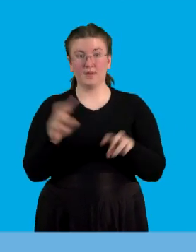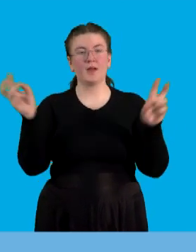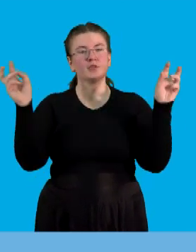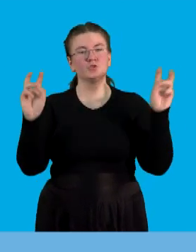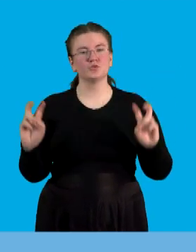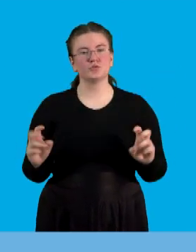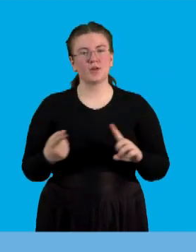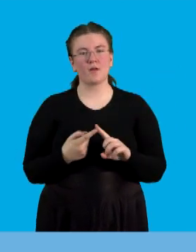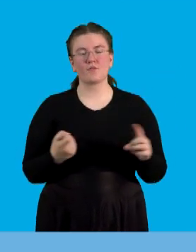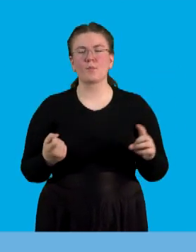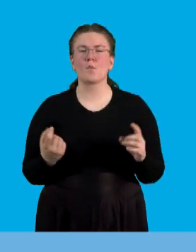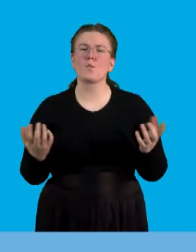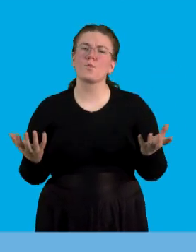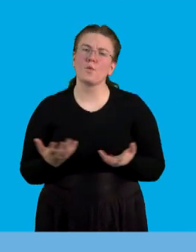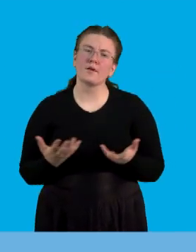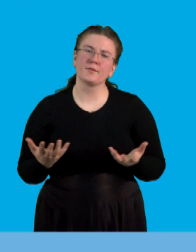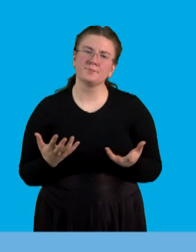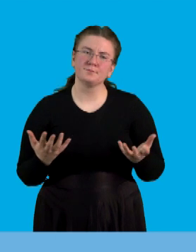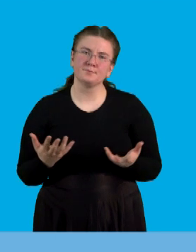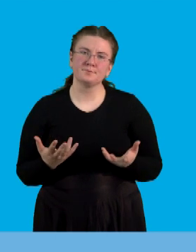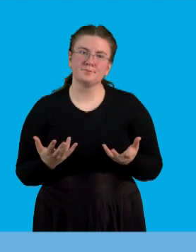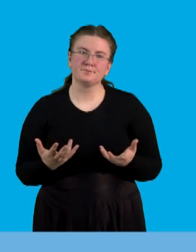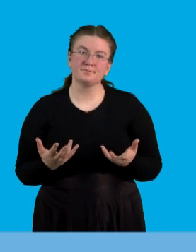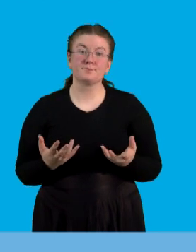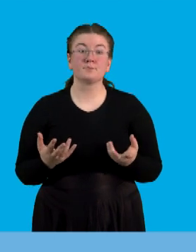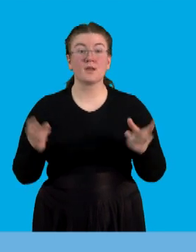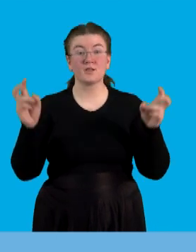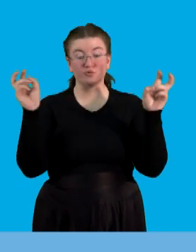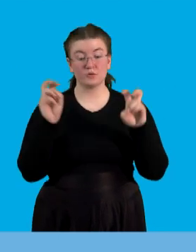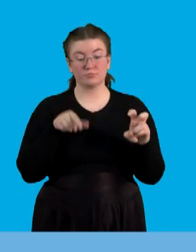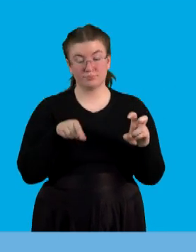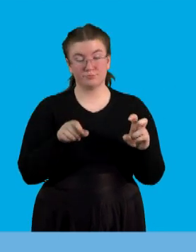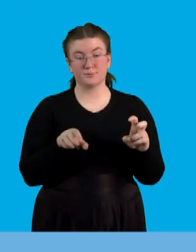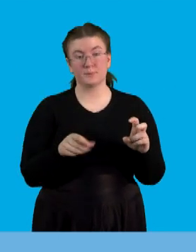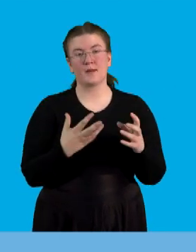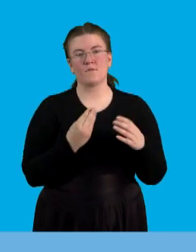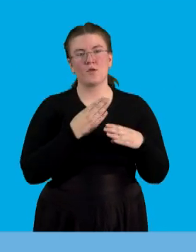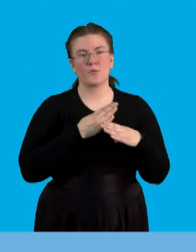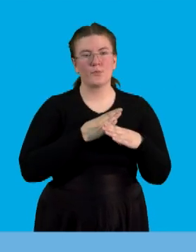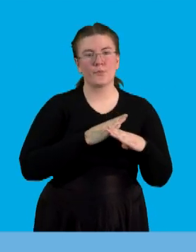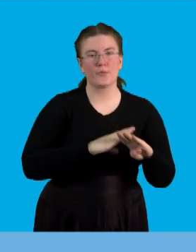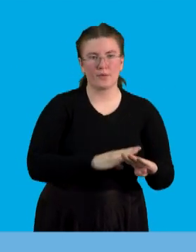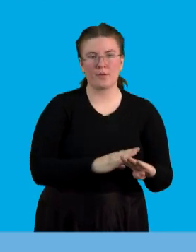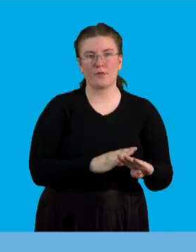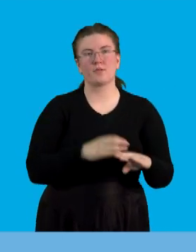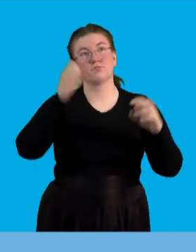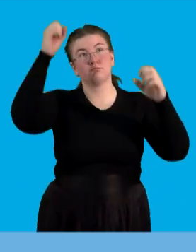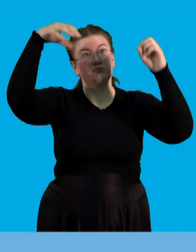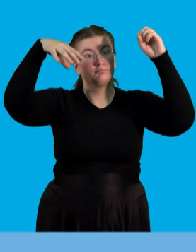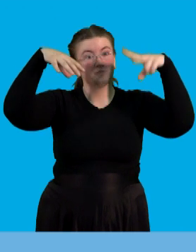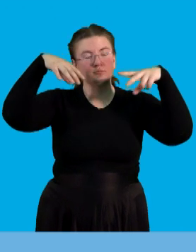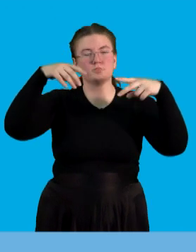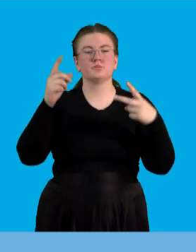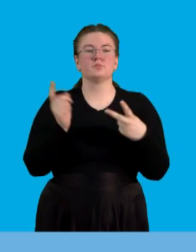provided by so in our electric circuit that has the resistors being our light bulbs, we have the ammeter, if we can have the